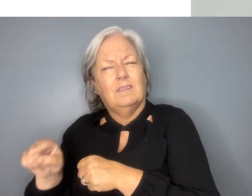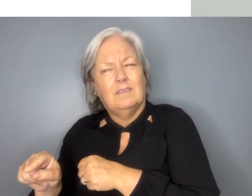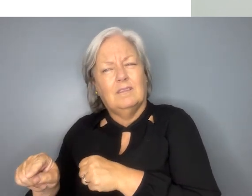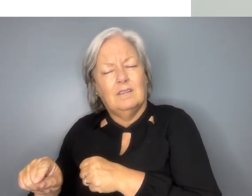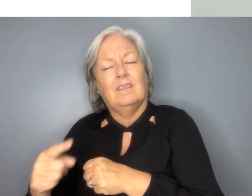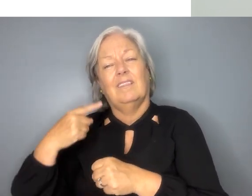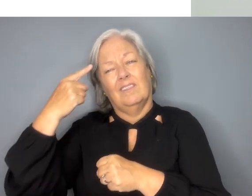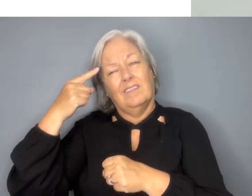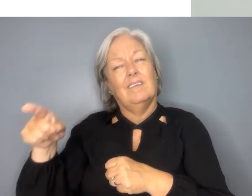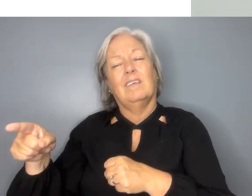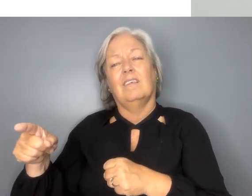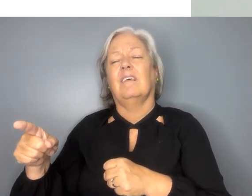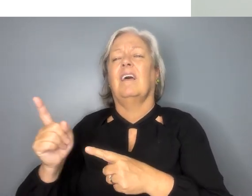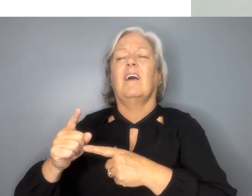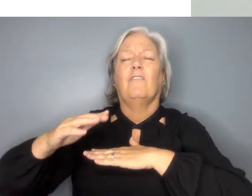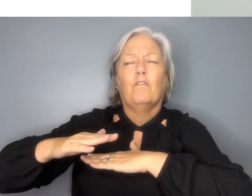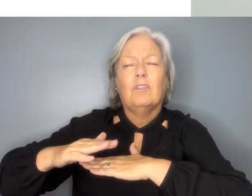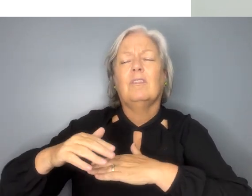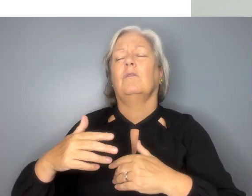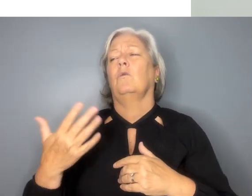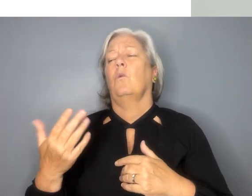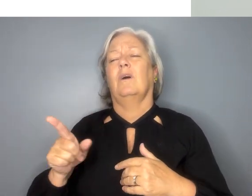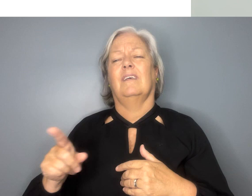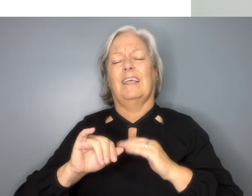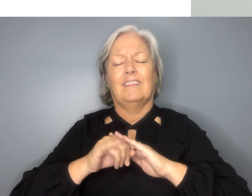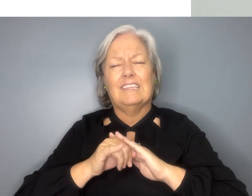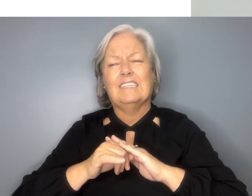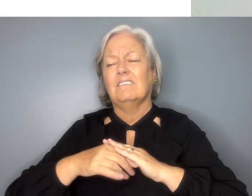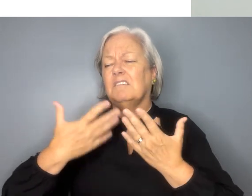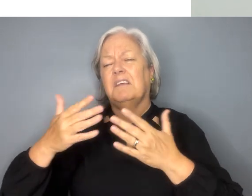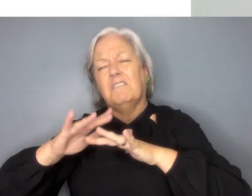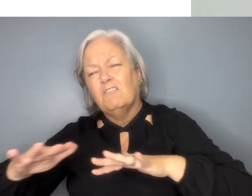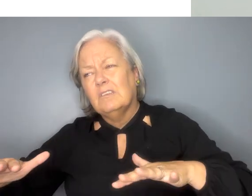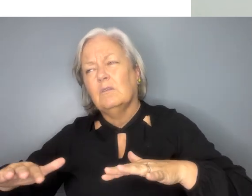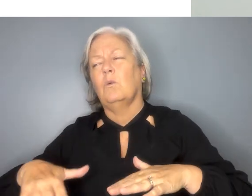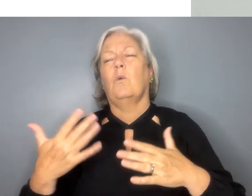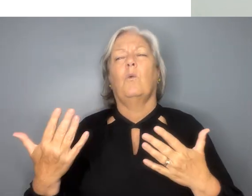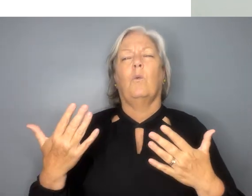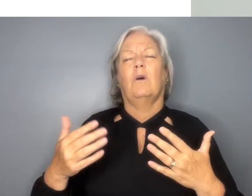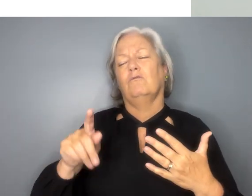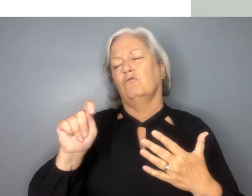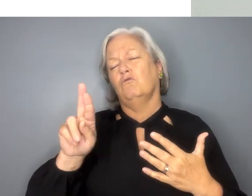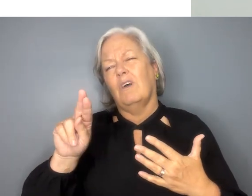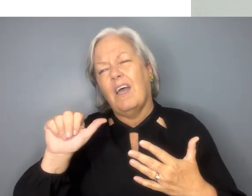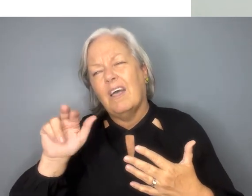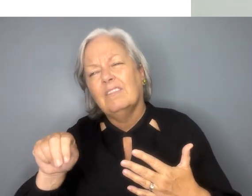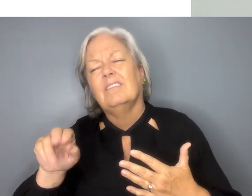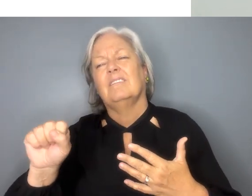this community, including First Nations people, people with intersex variation, and trans and gender diverse